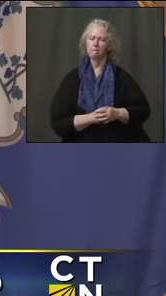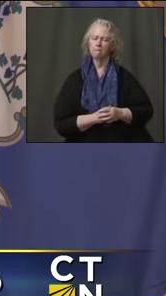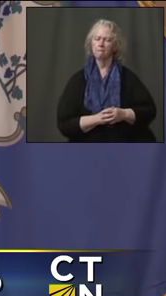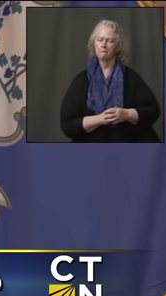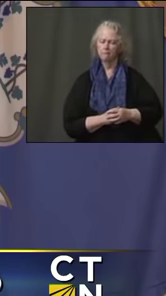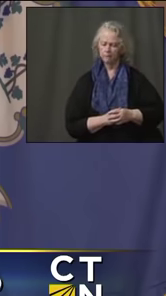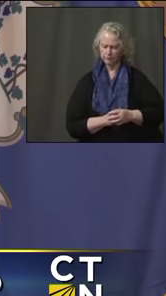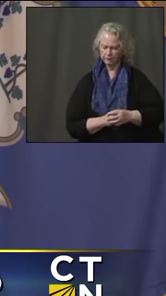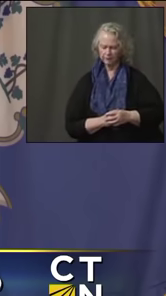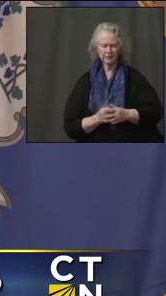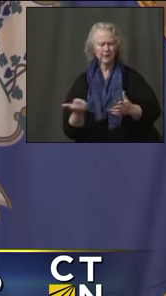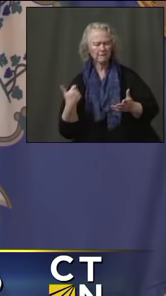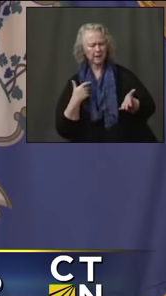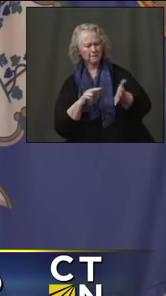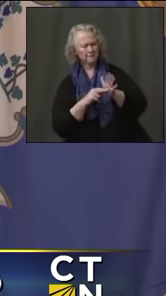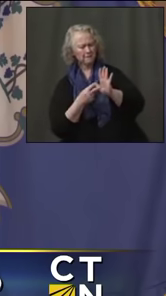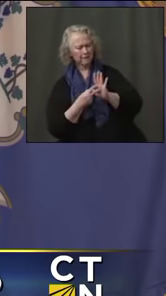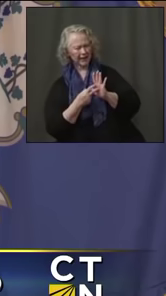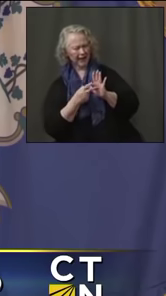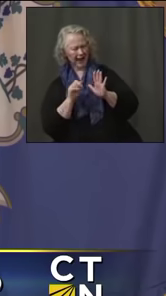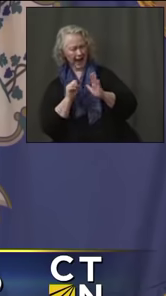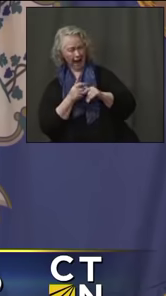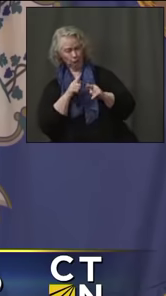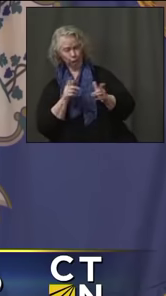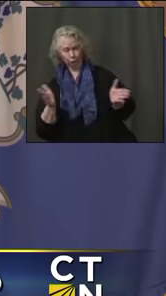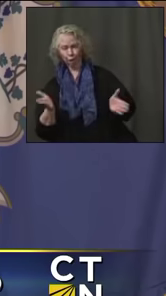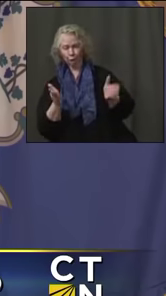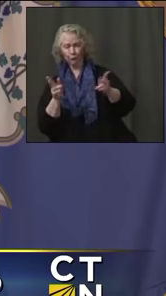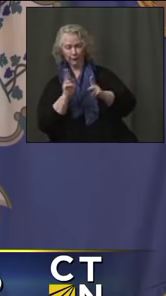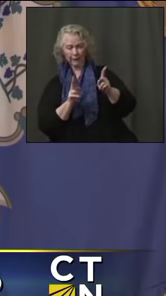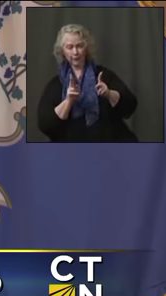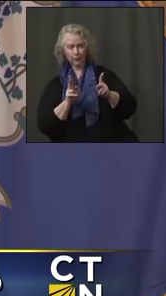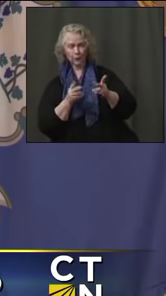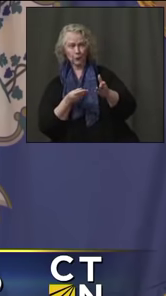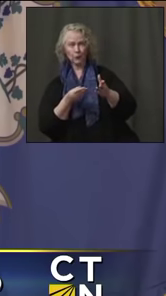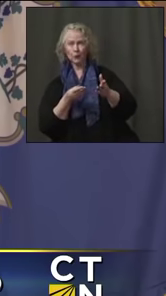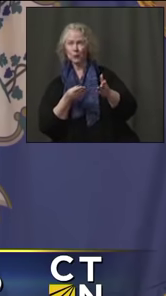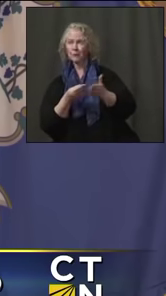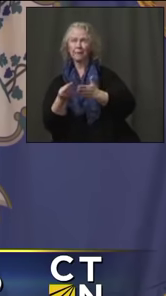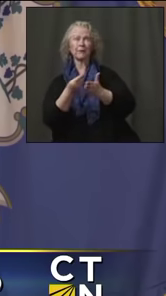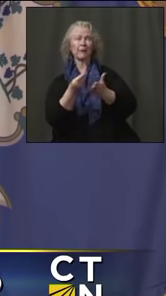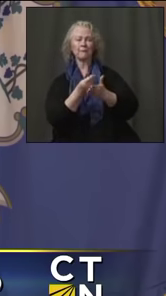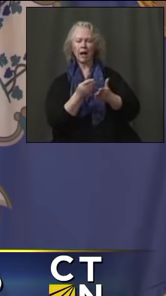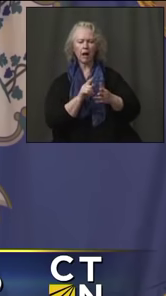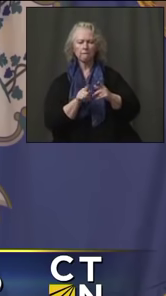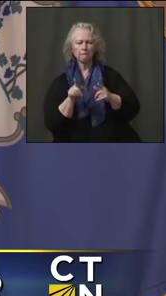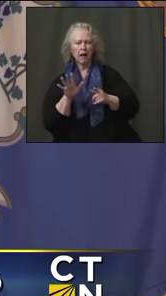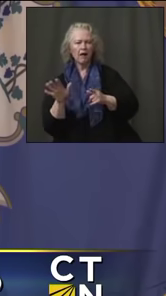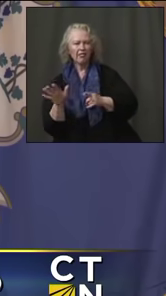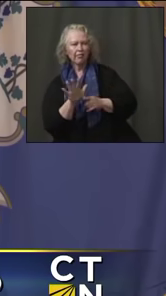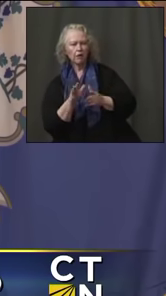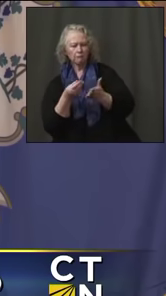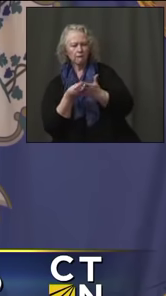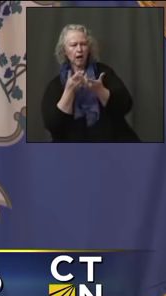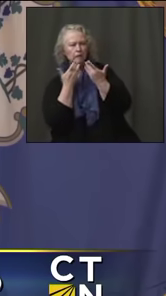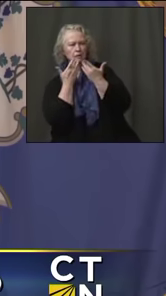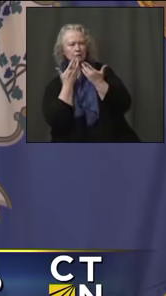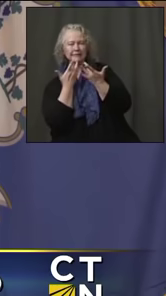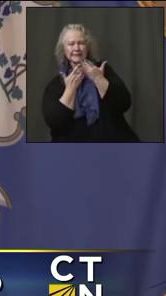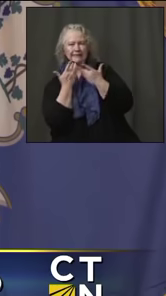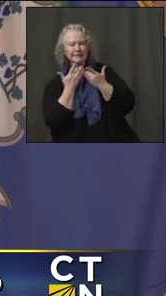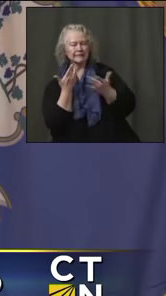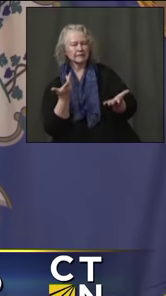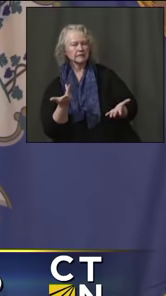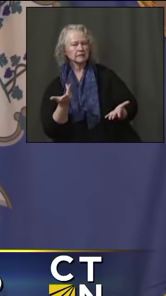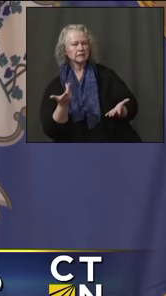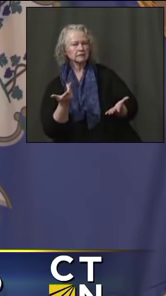I just mean, how do you tell people to go out and spend money when a lot of them have this fear of scarcity, whether it's founded or not, about some of these